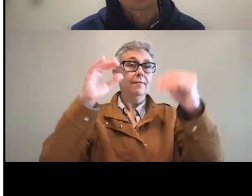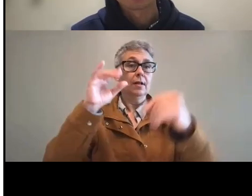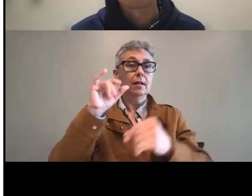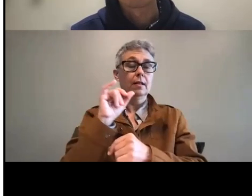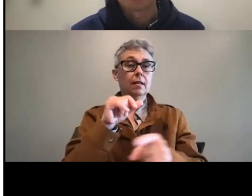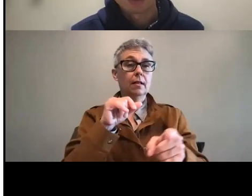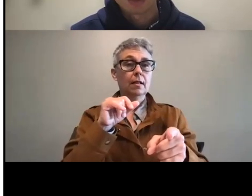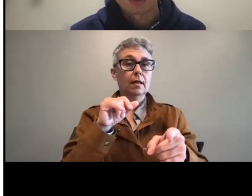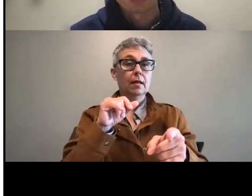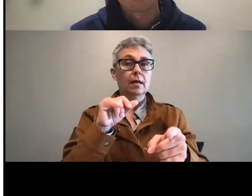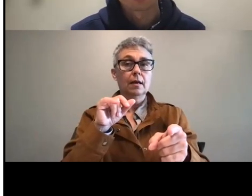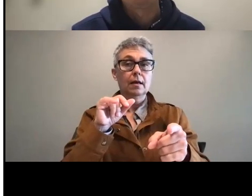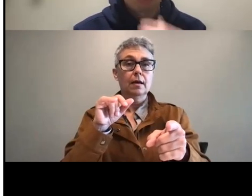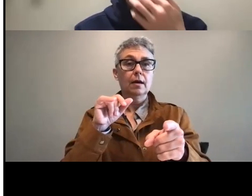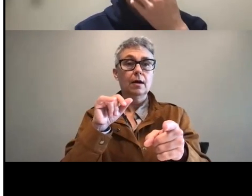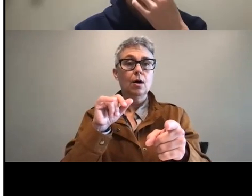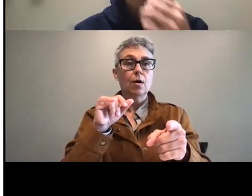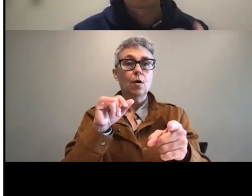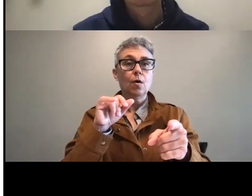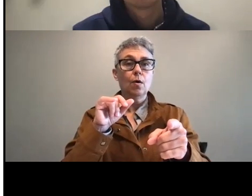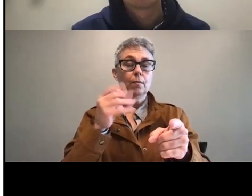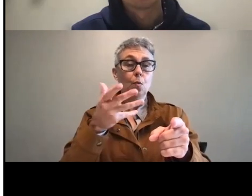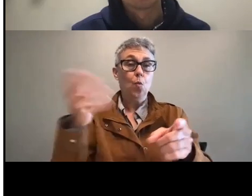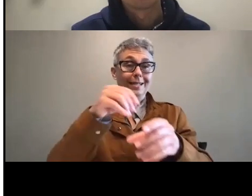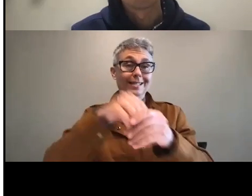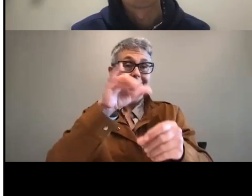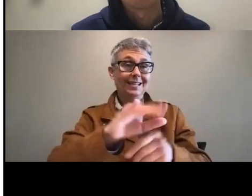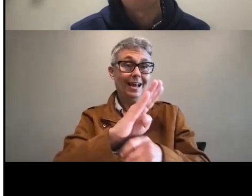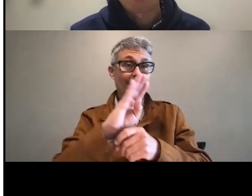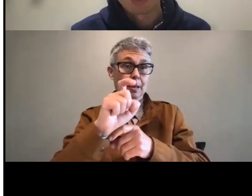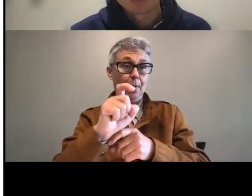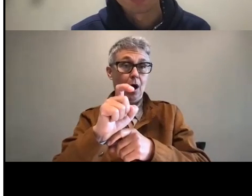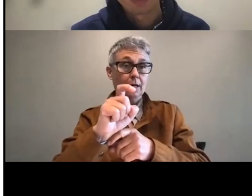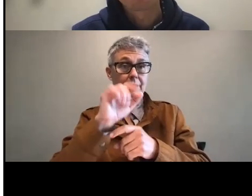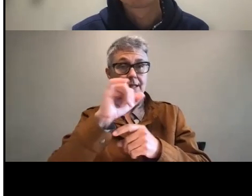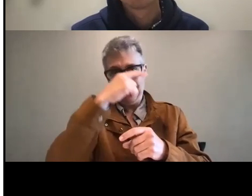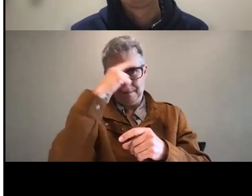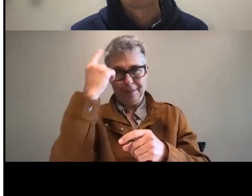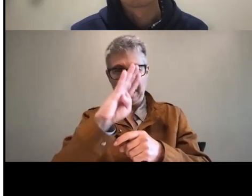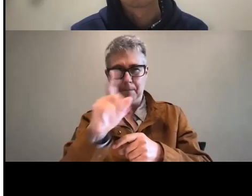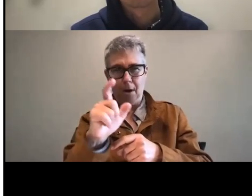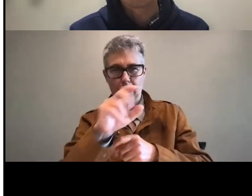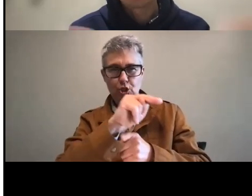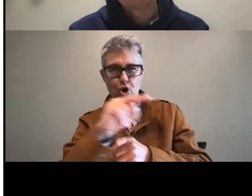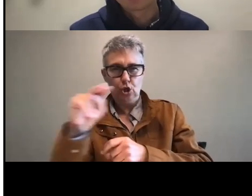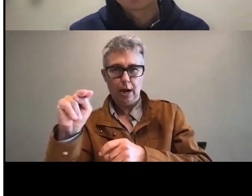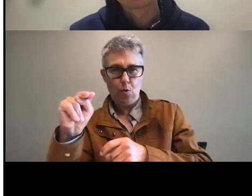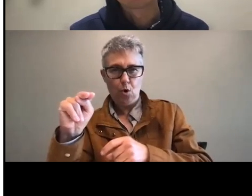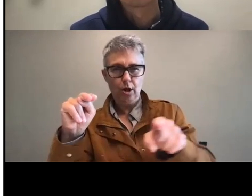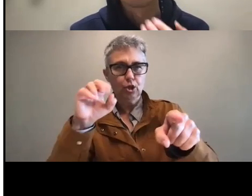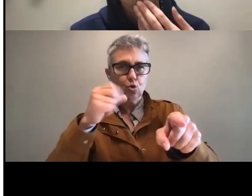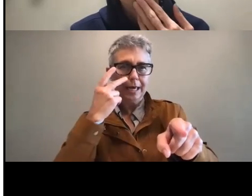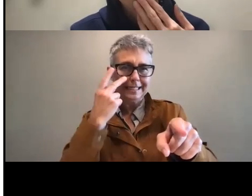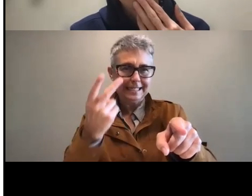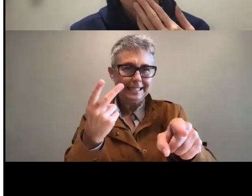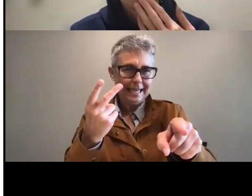what the mechanism is inside of a black box neural network. But you can already see,